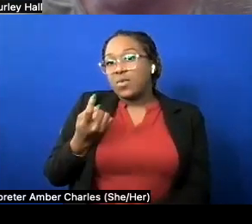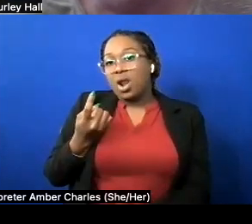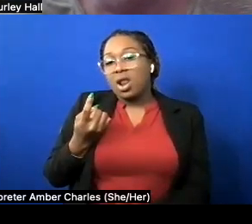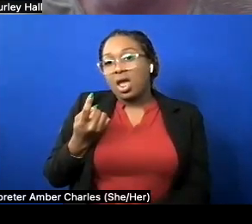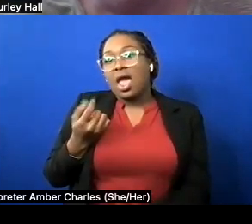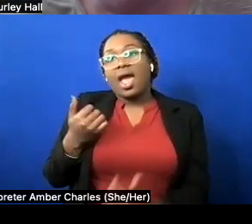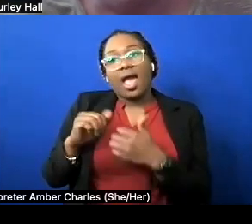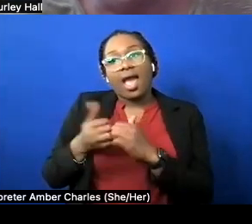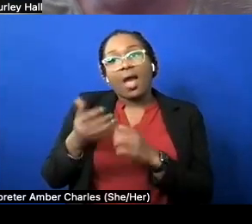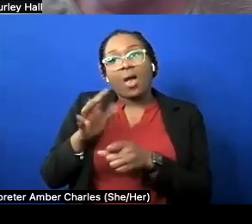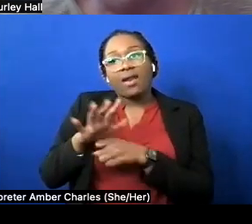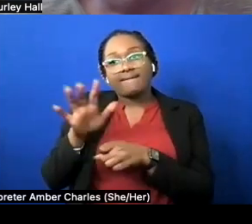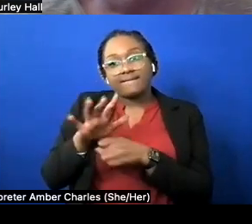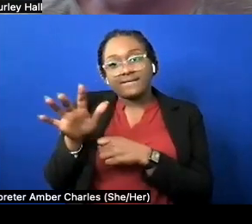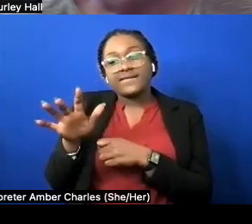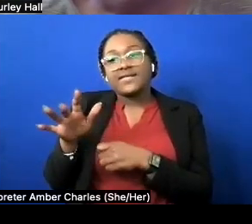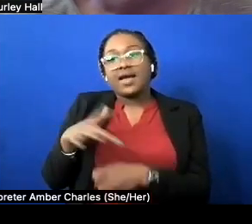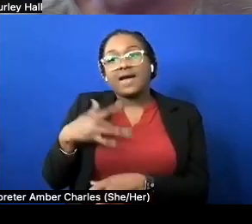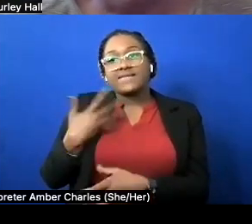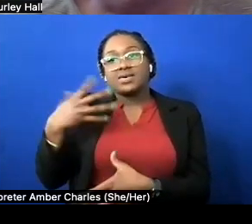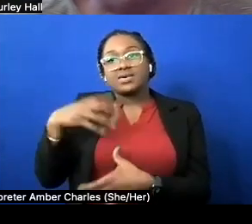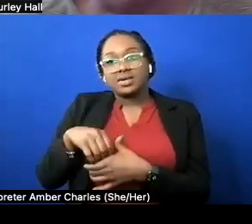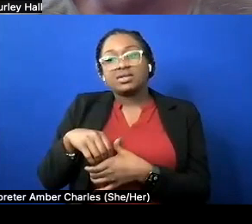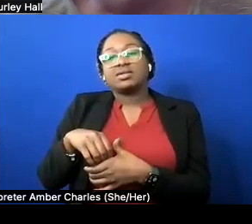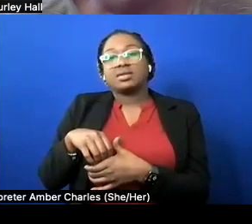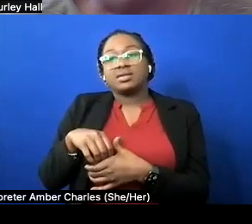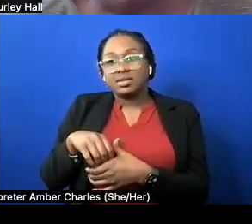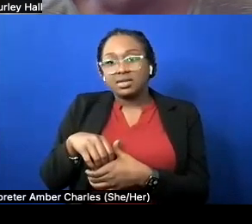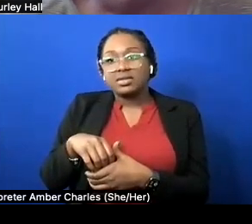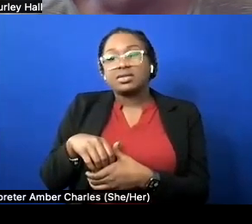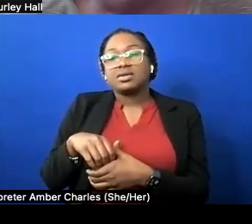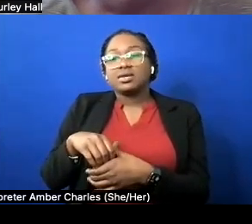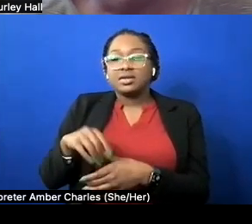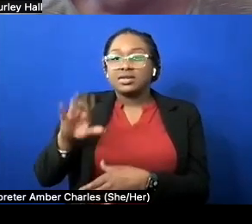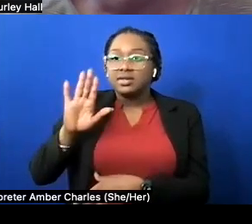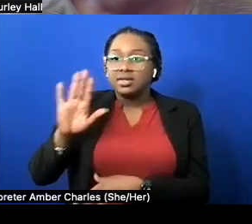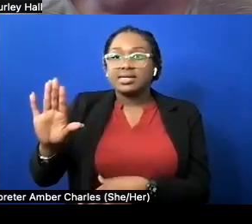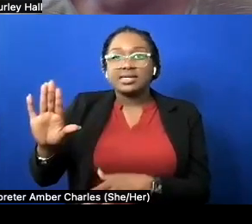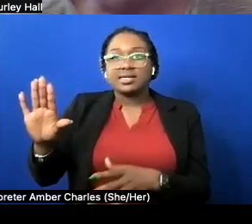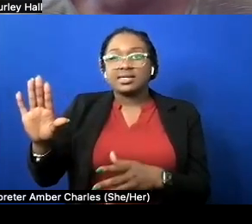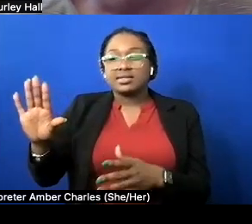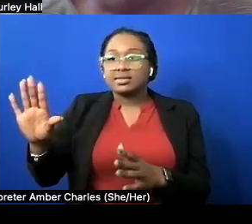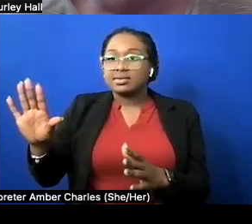enough I felt in his presence. And